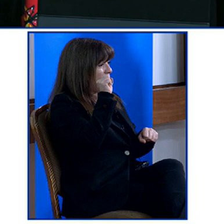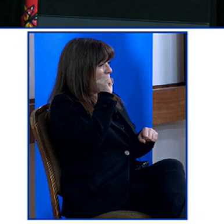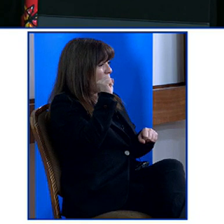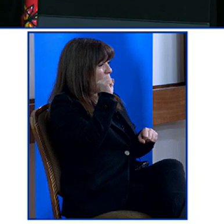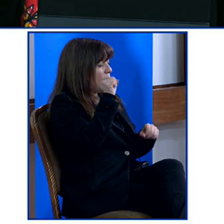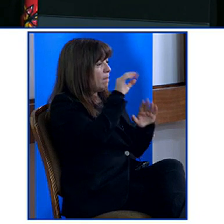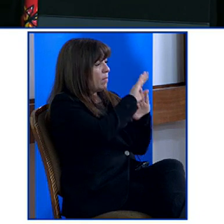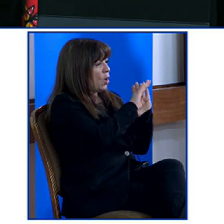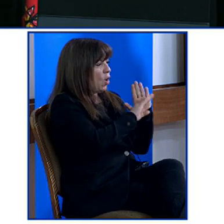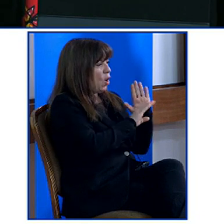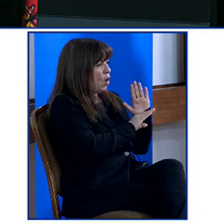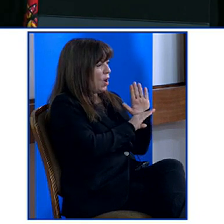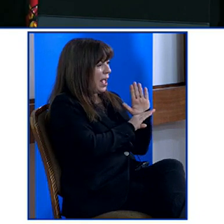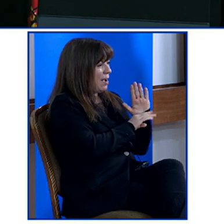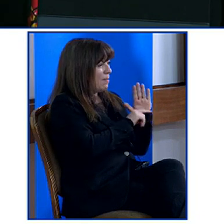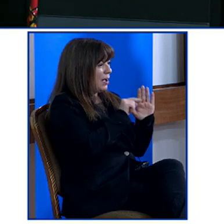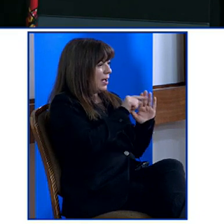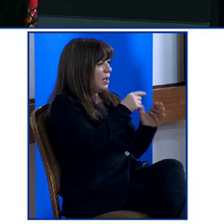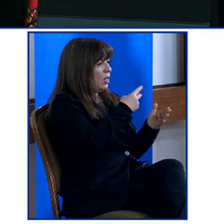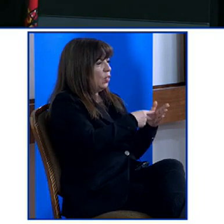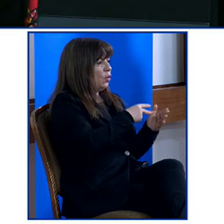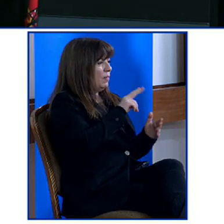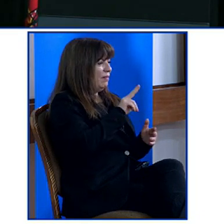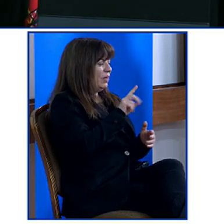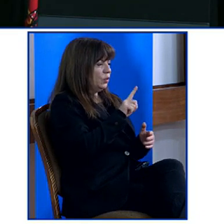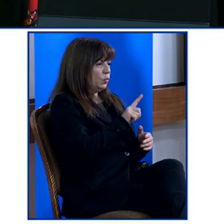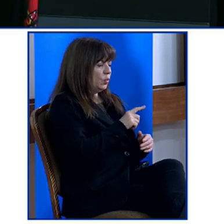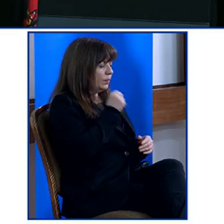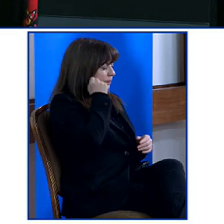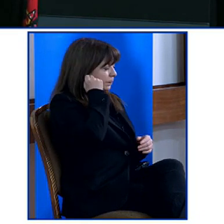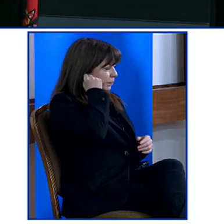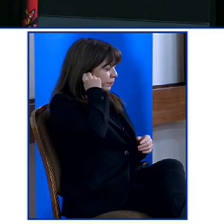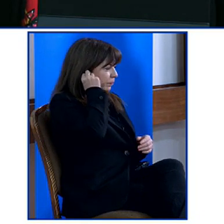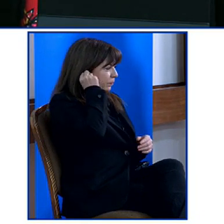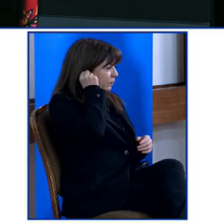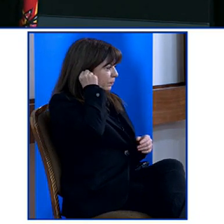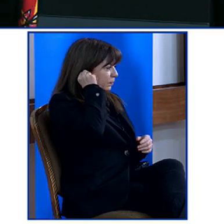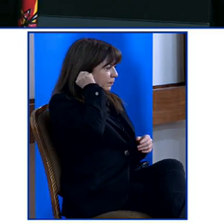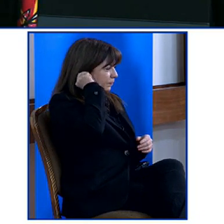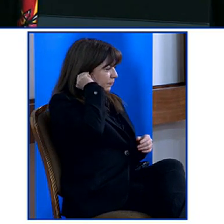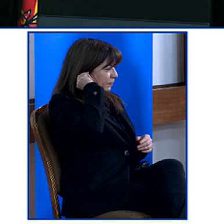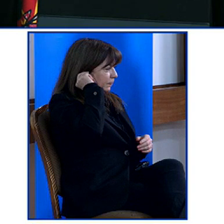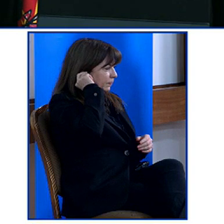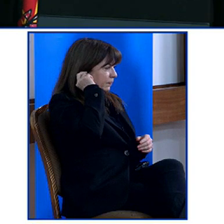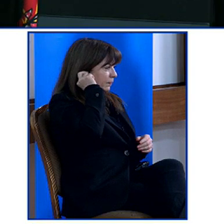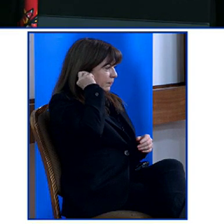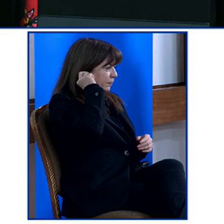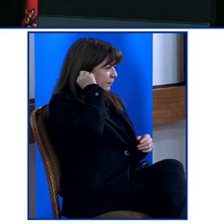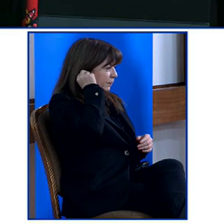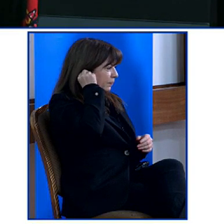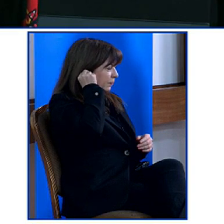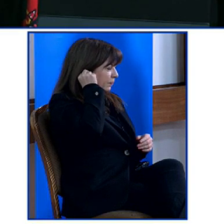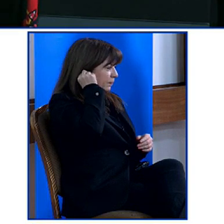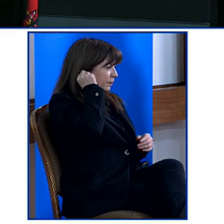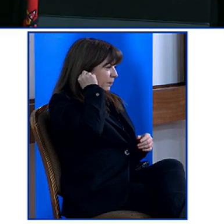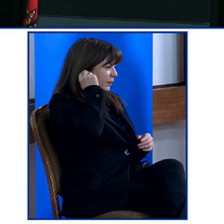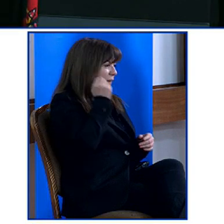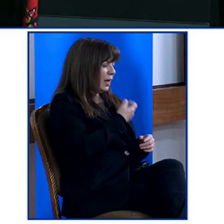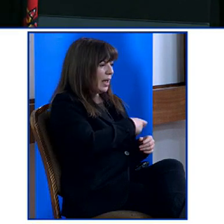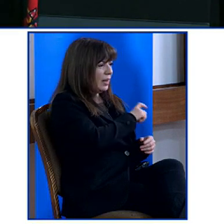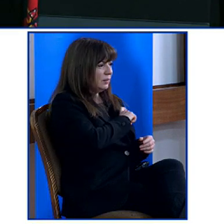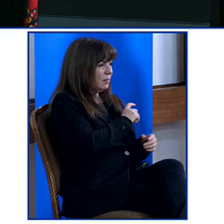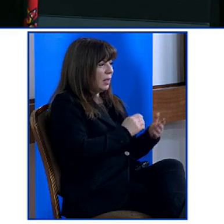program. We implemented a pilot in 10 of our dental clinics in Spain for the use of sustainable uniforms for our dental